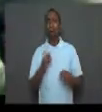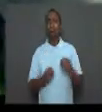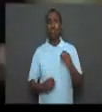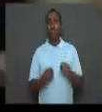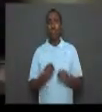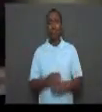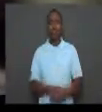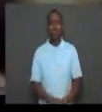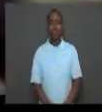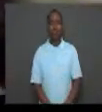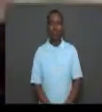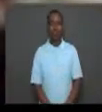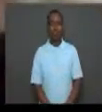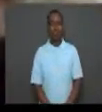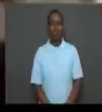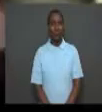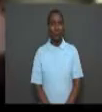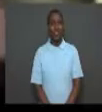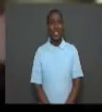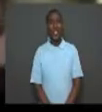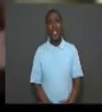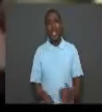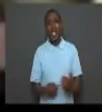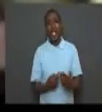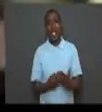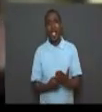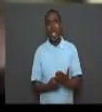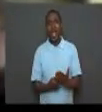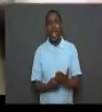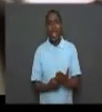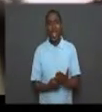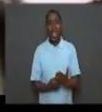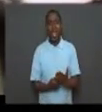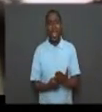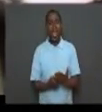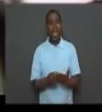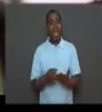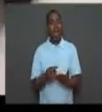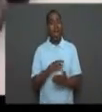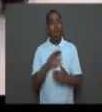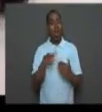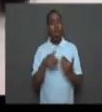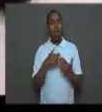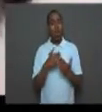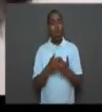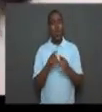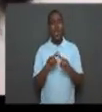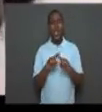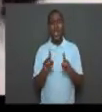organisms? In order to make the task of learning about all of the